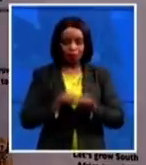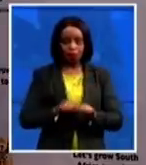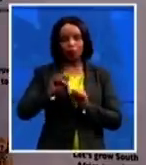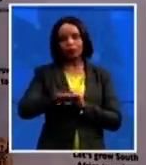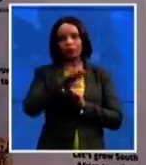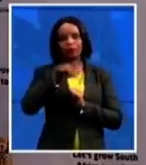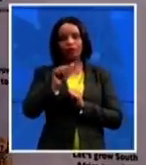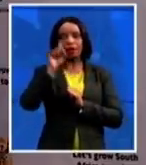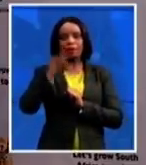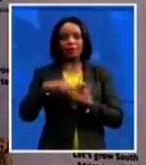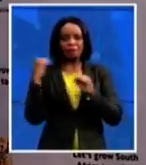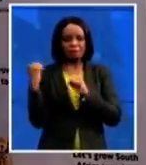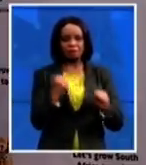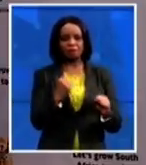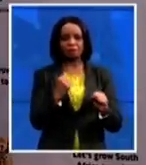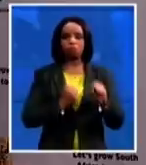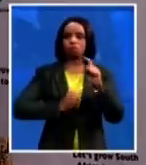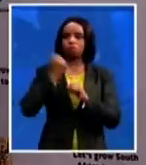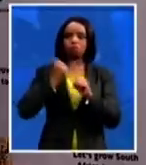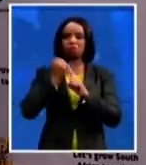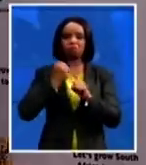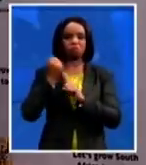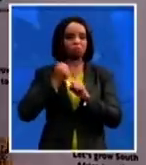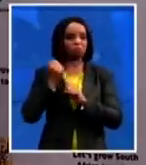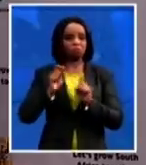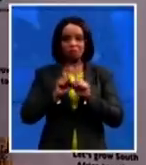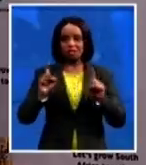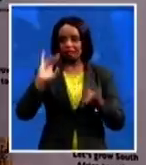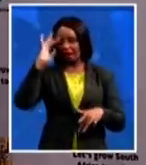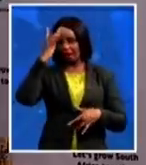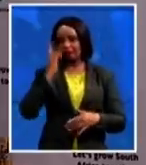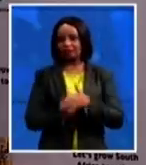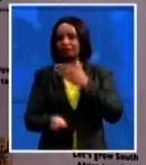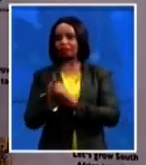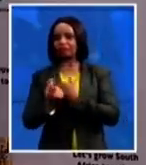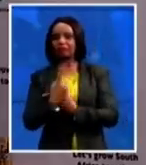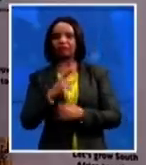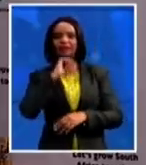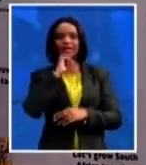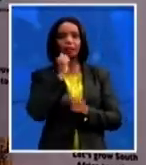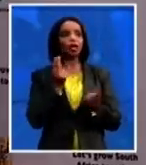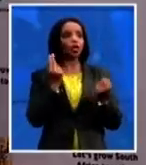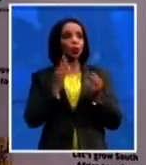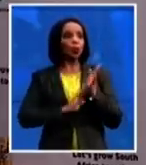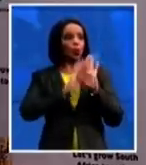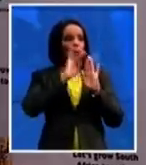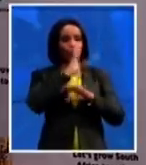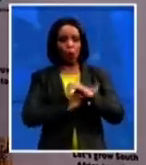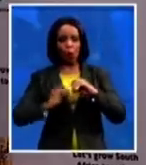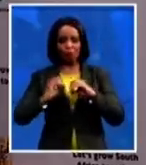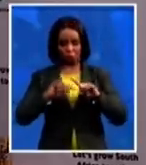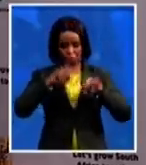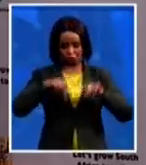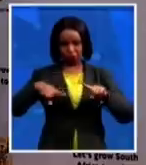disease and its variants. Our COVID-19 infections recorded in the last 24 hours stands at